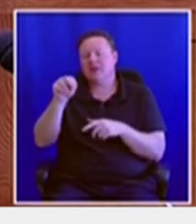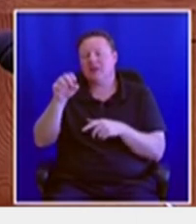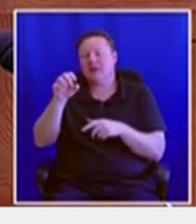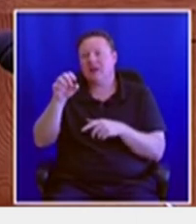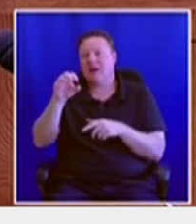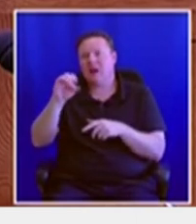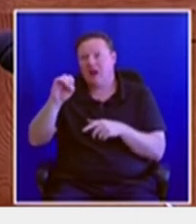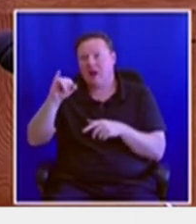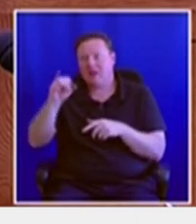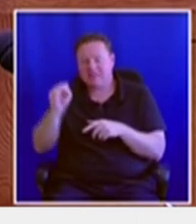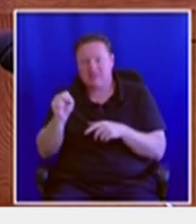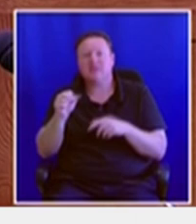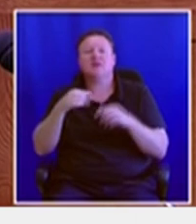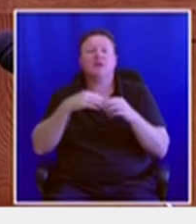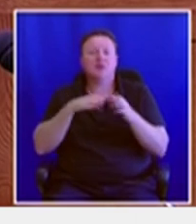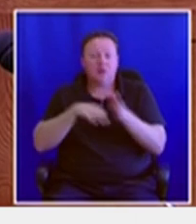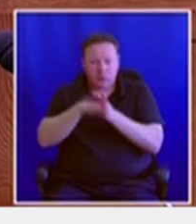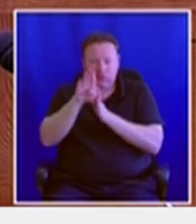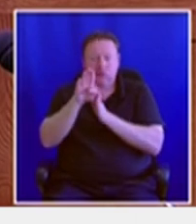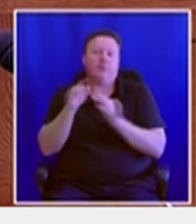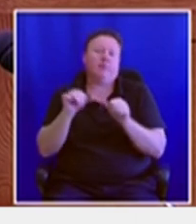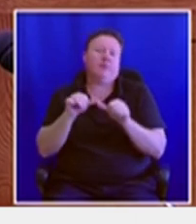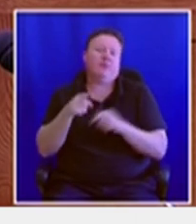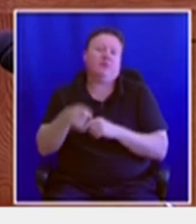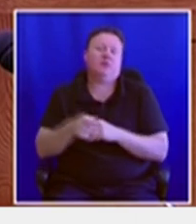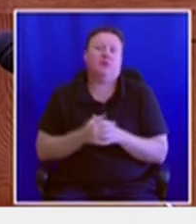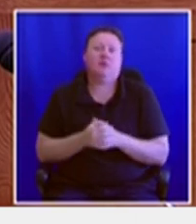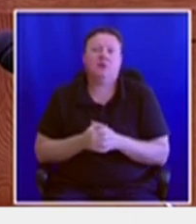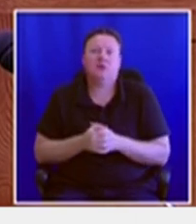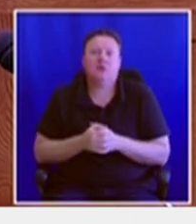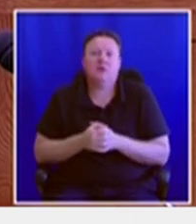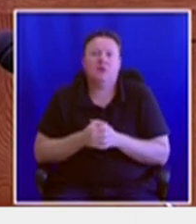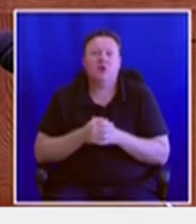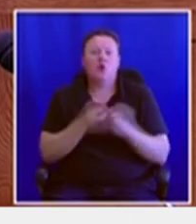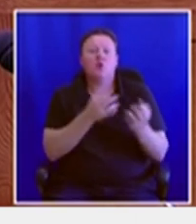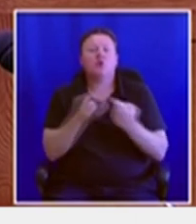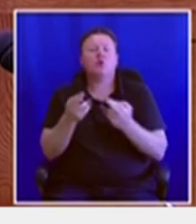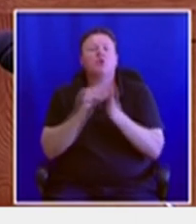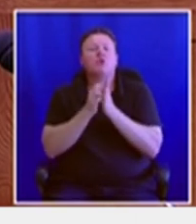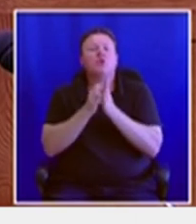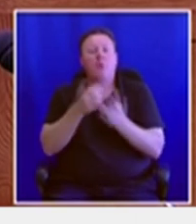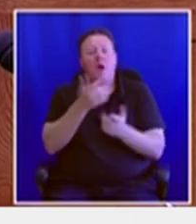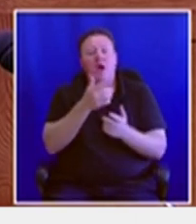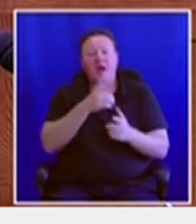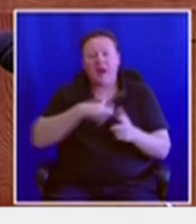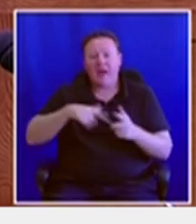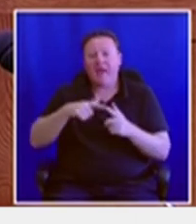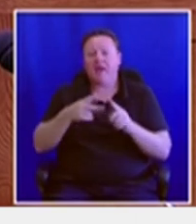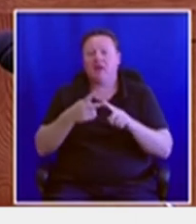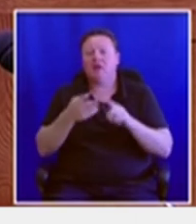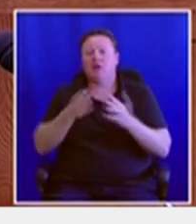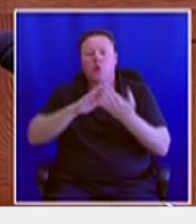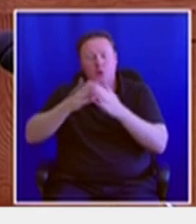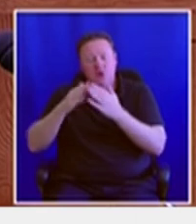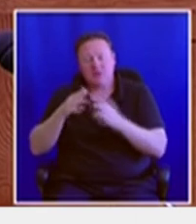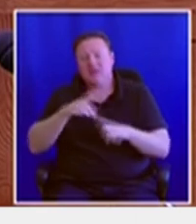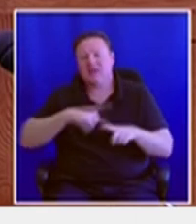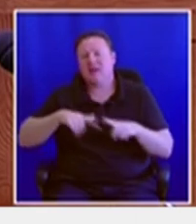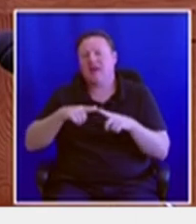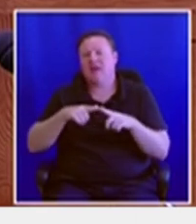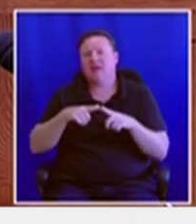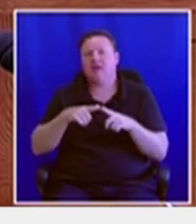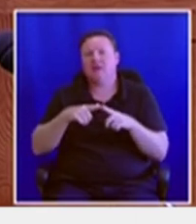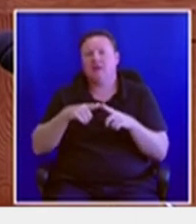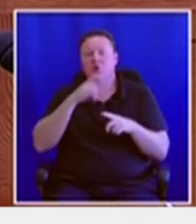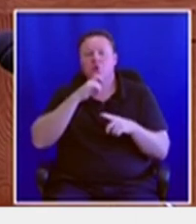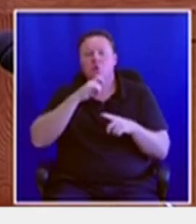in that regard. We should use resources such as land, communal land should be